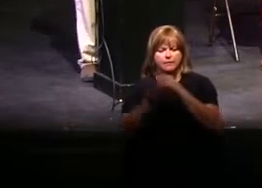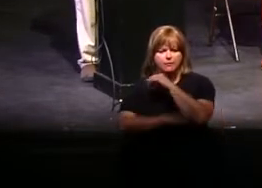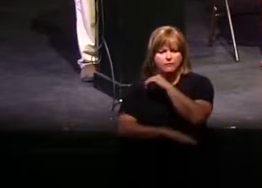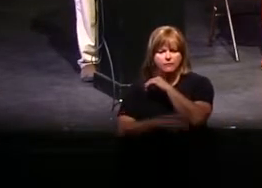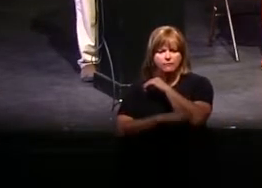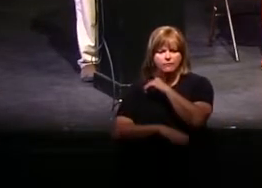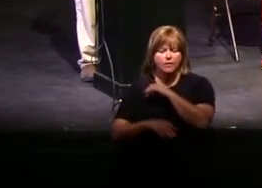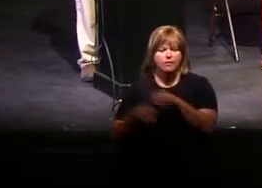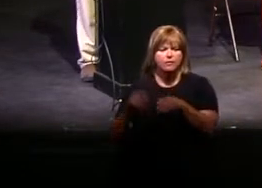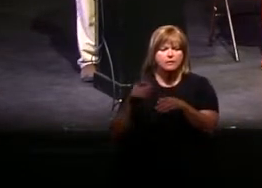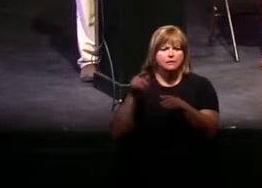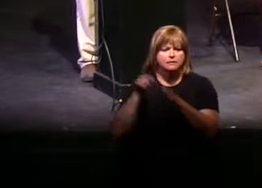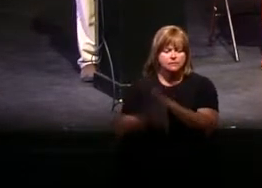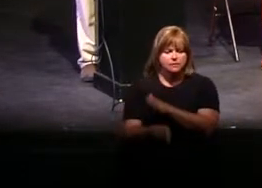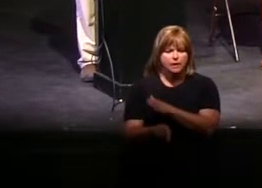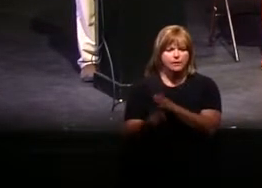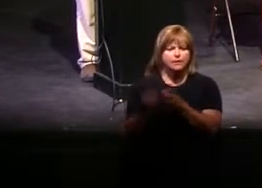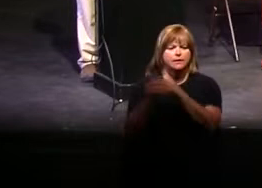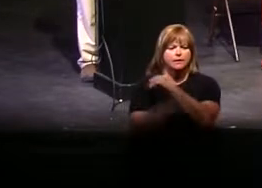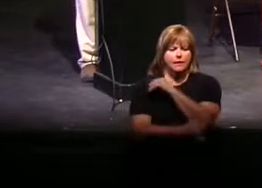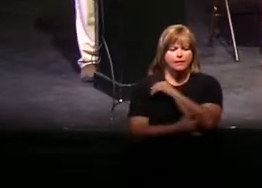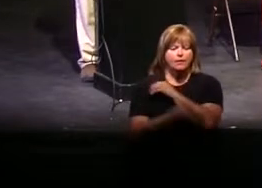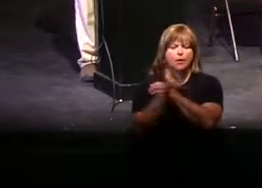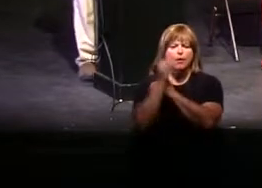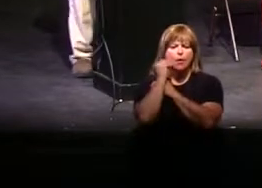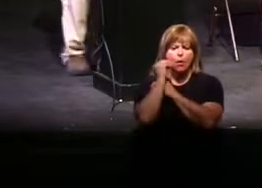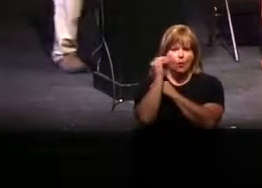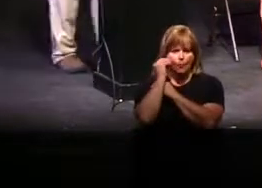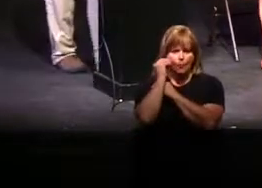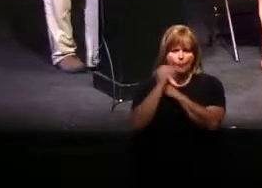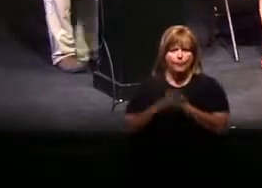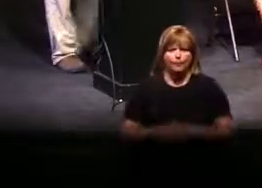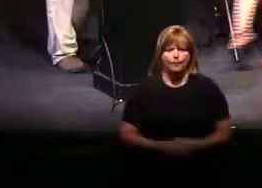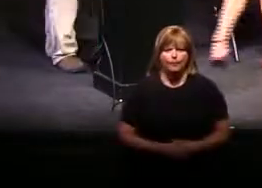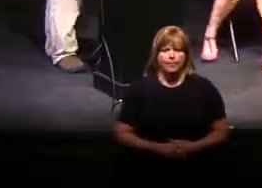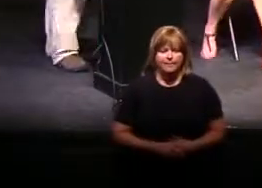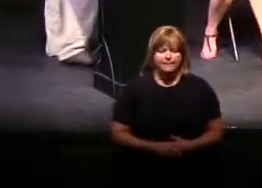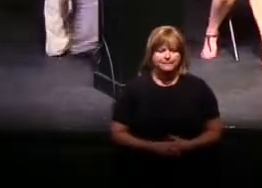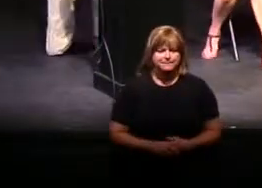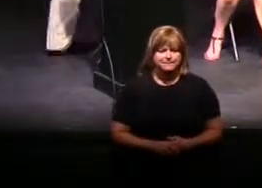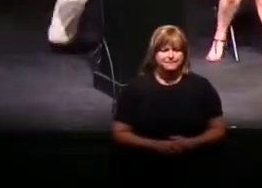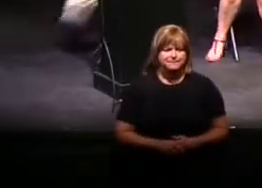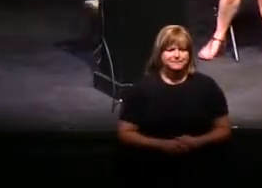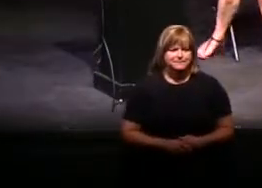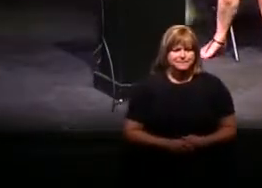county, home. Thank you.